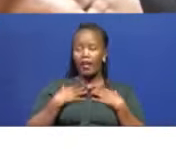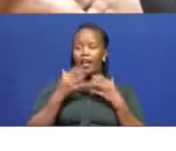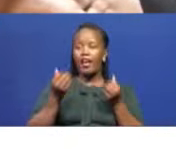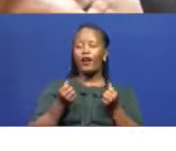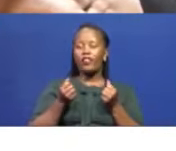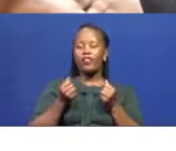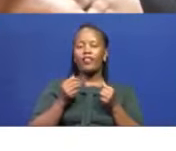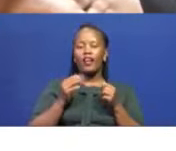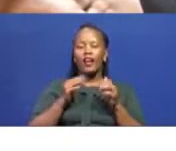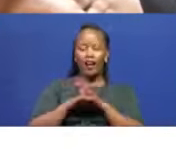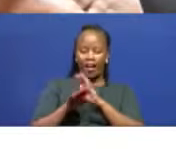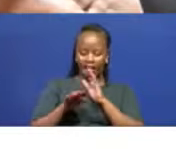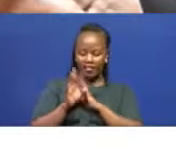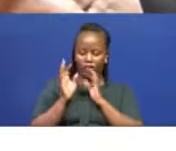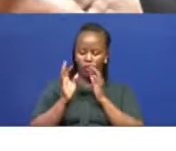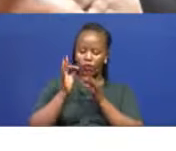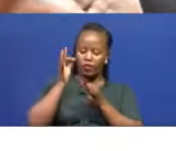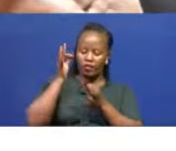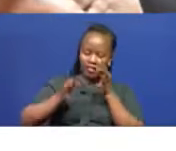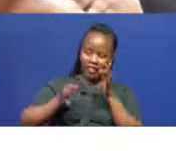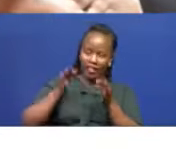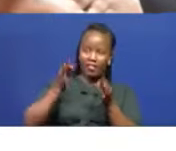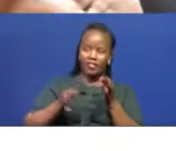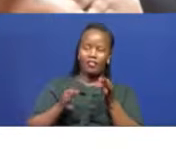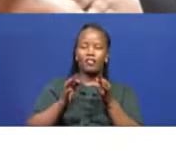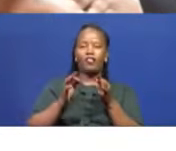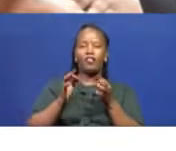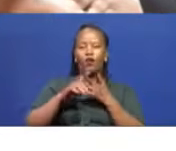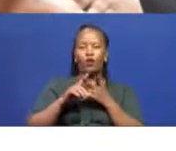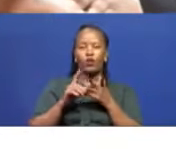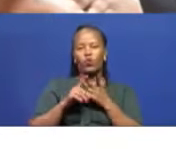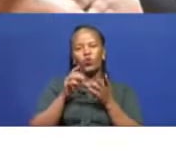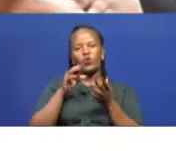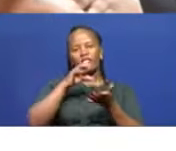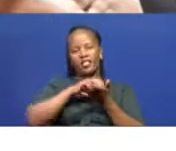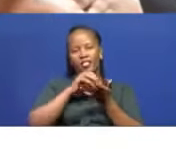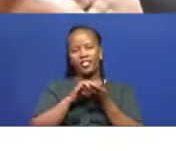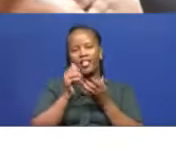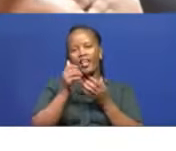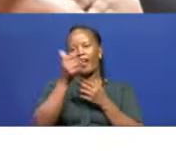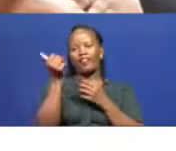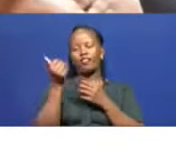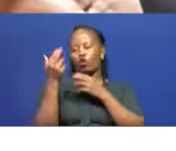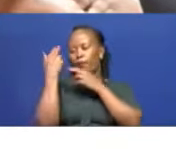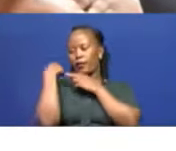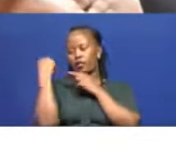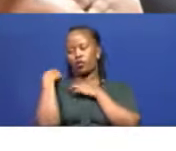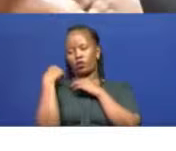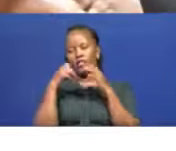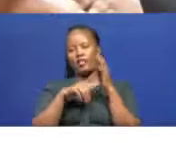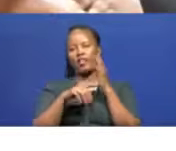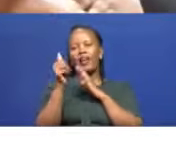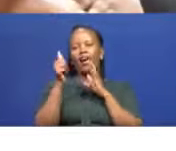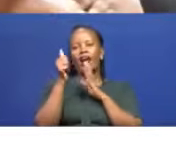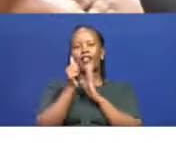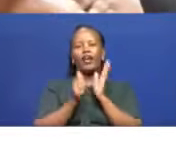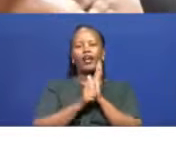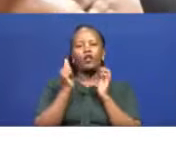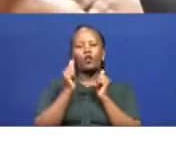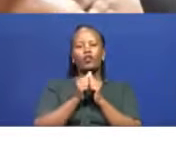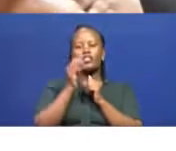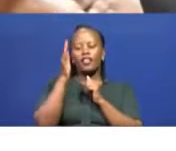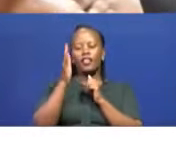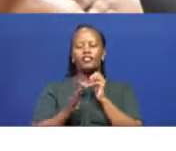under Articles 26, 28, 48, and the state obligations under Articles 10,